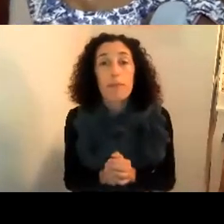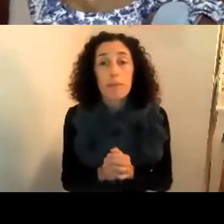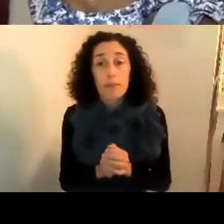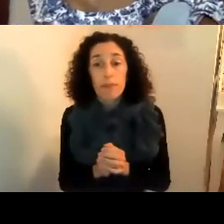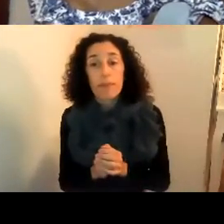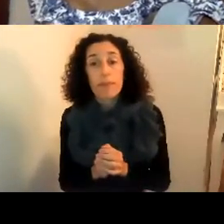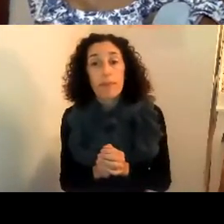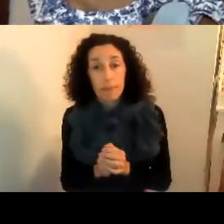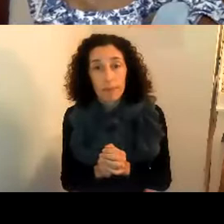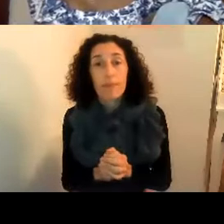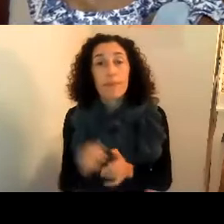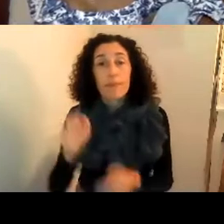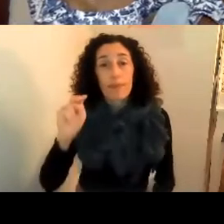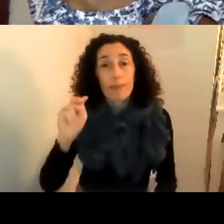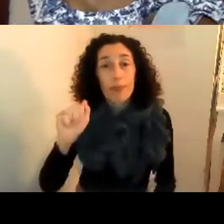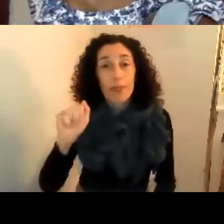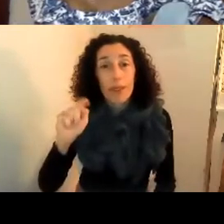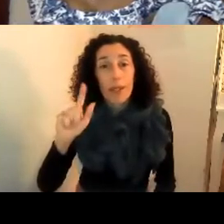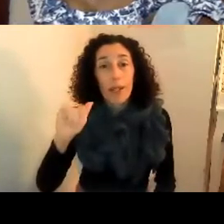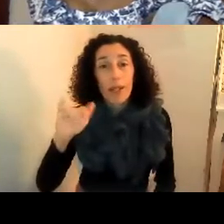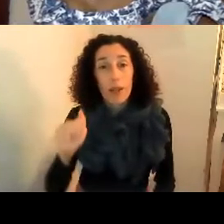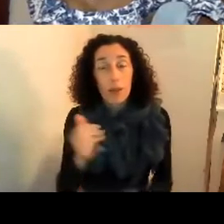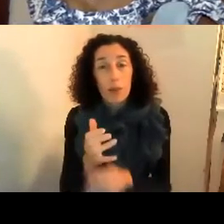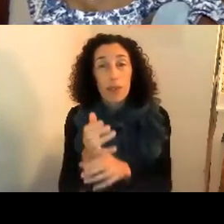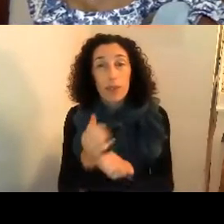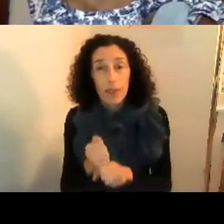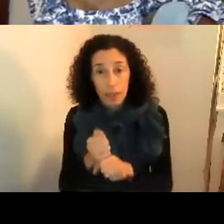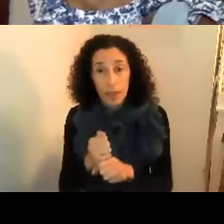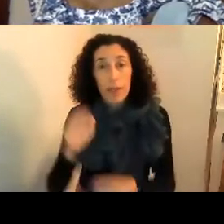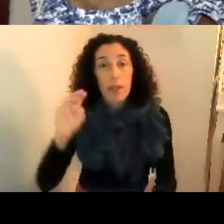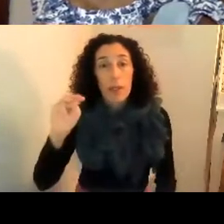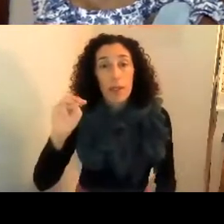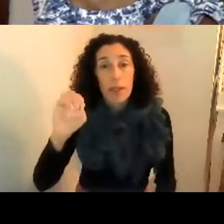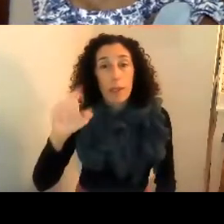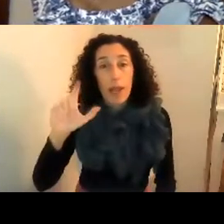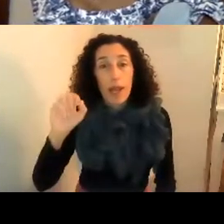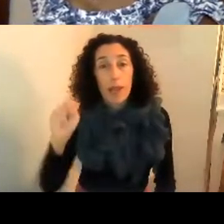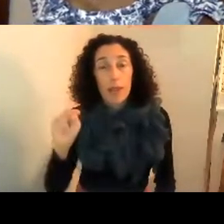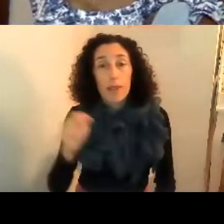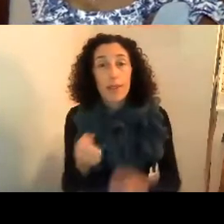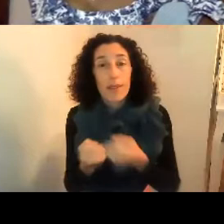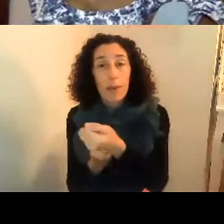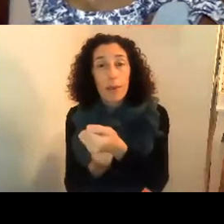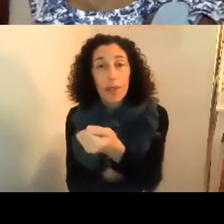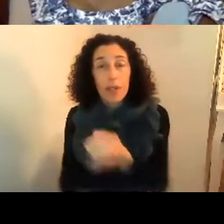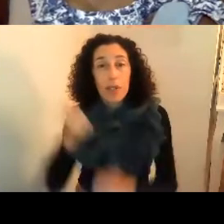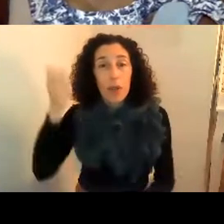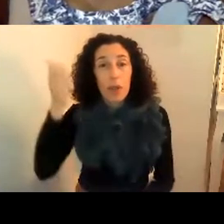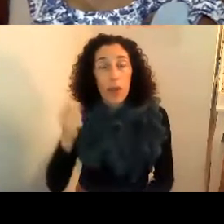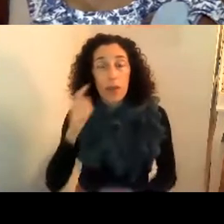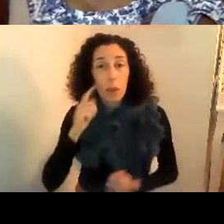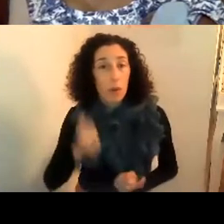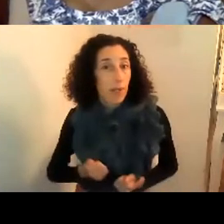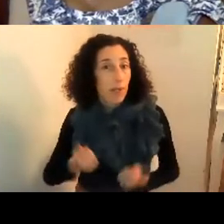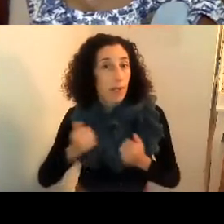a Andrew Mellon Foundation grant as part of a residency program in